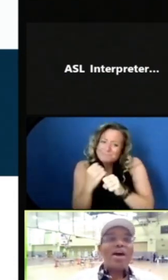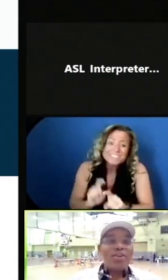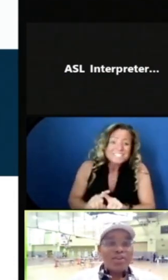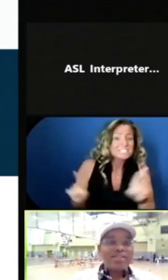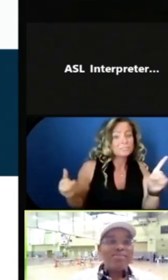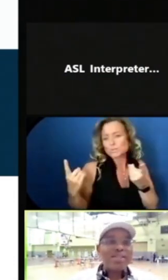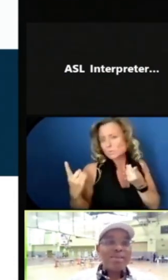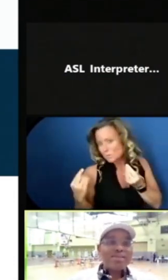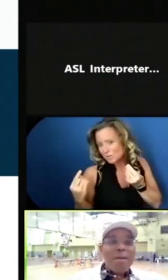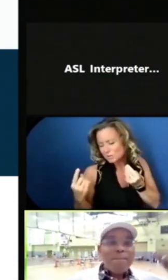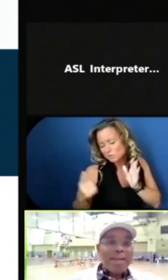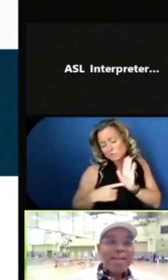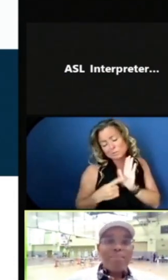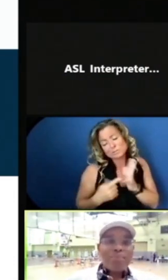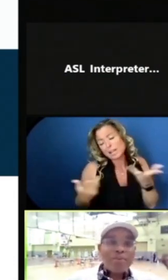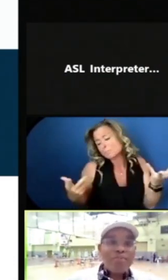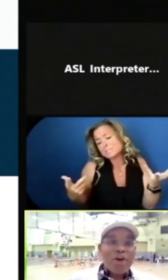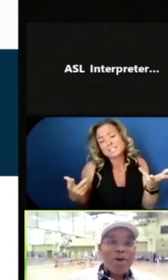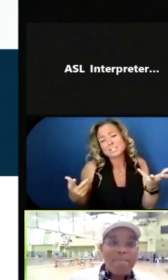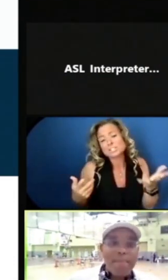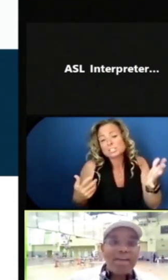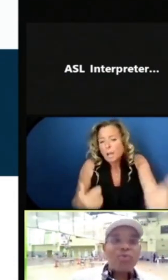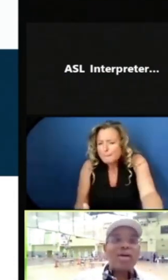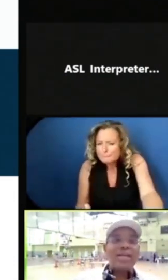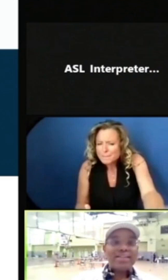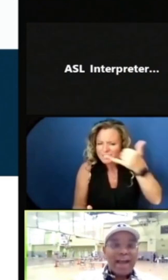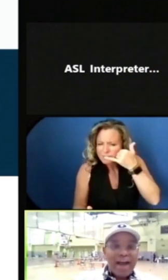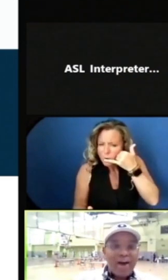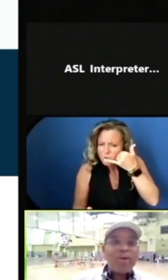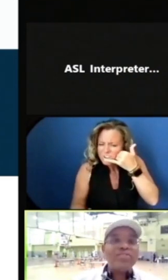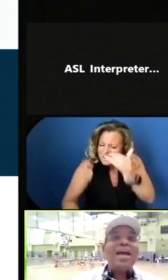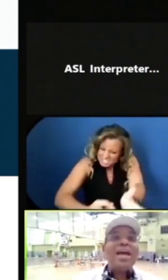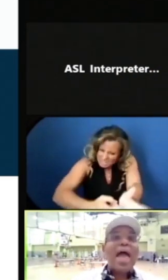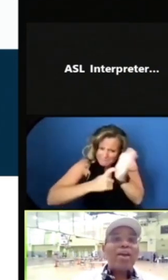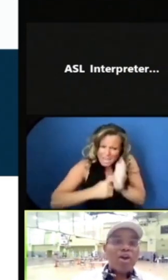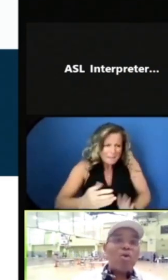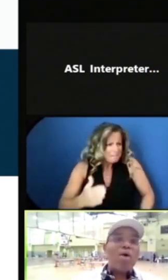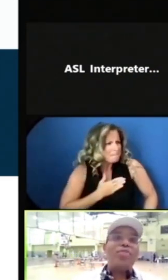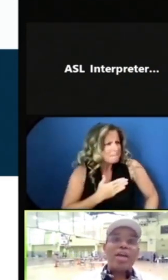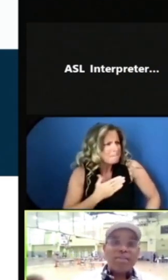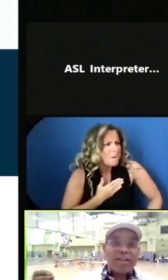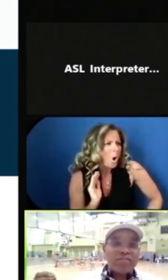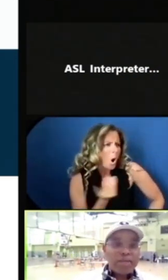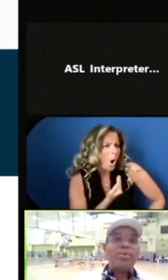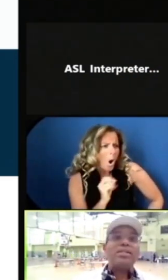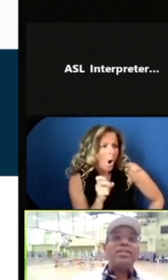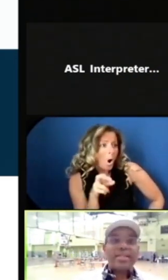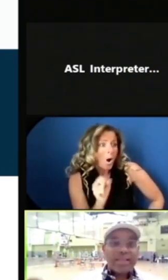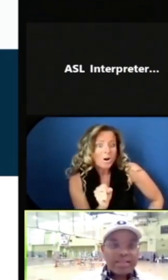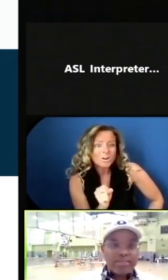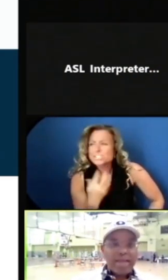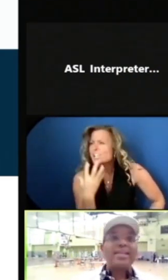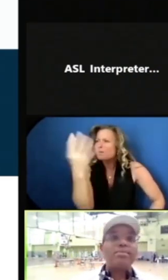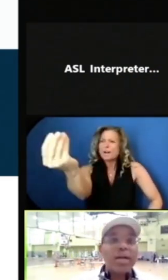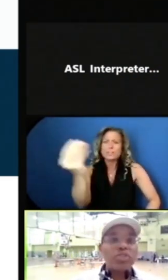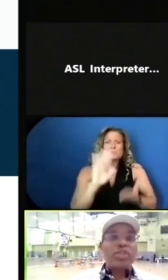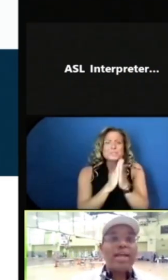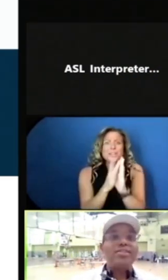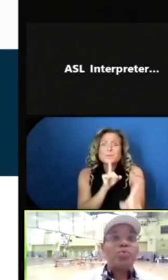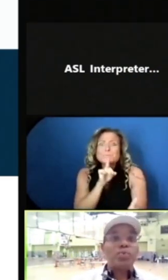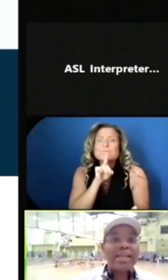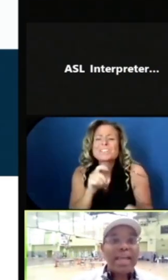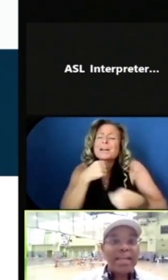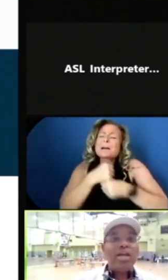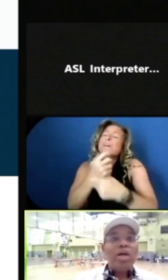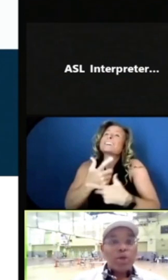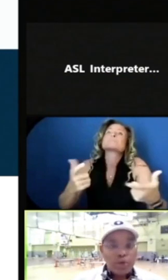All you got to do sometimes, pick up the phone, demand what is ours, and go out there. Let's be realistic. Let's make as much change